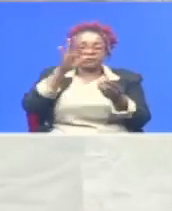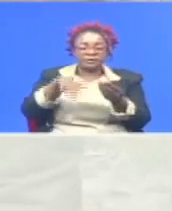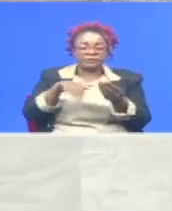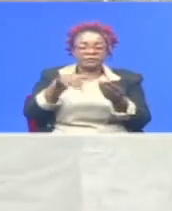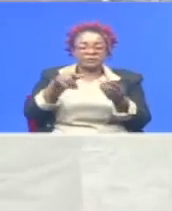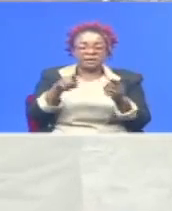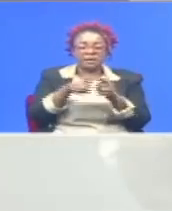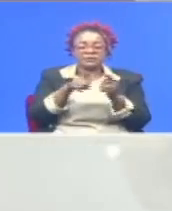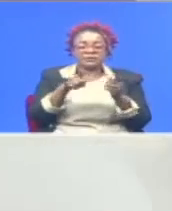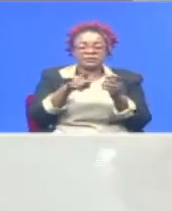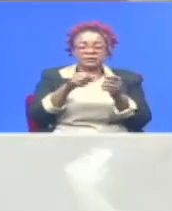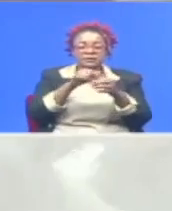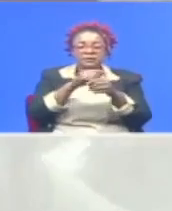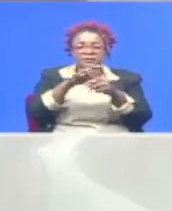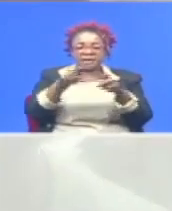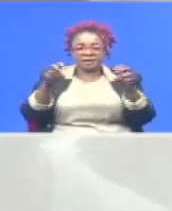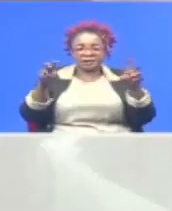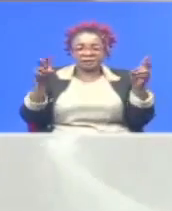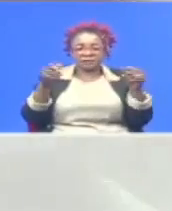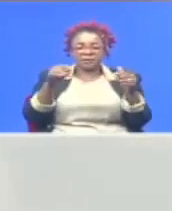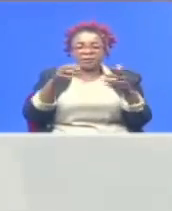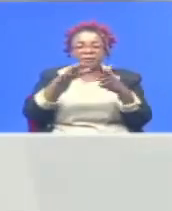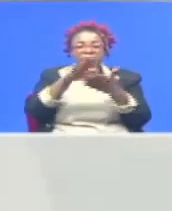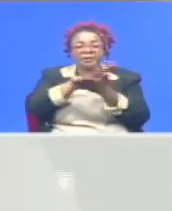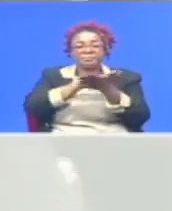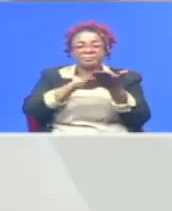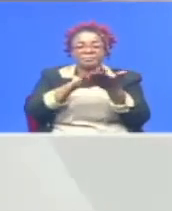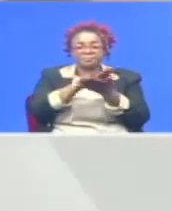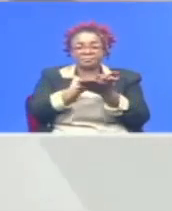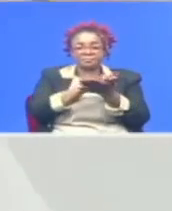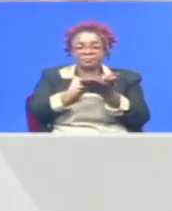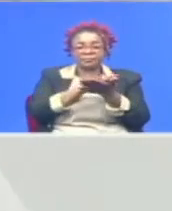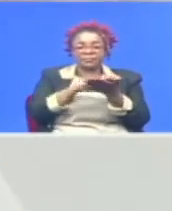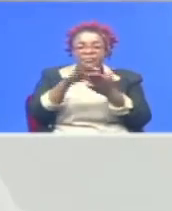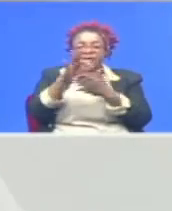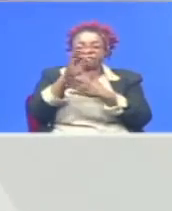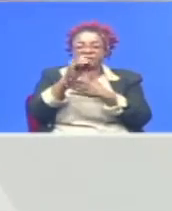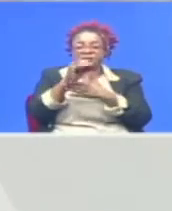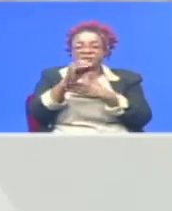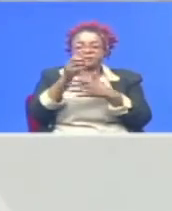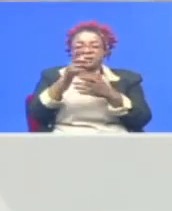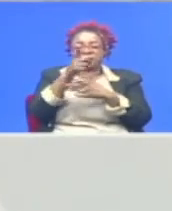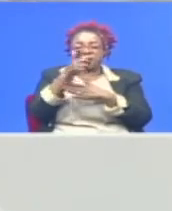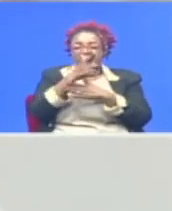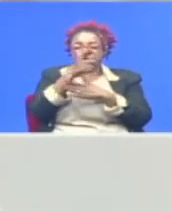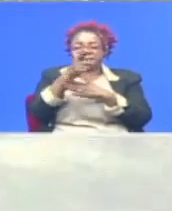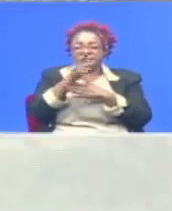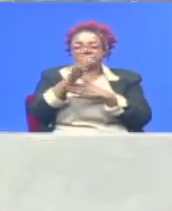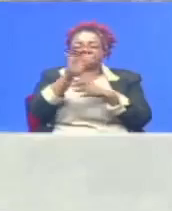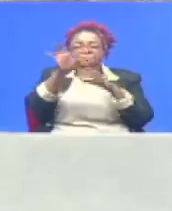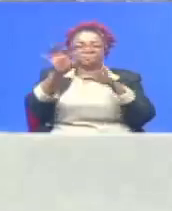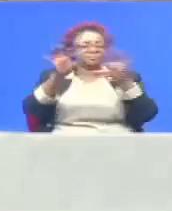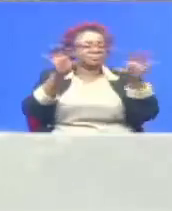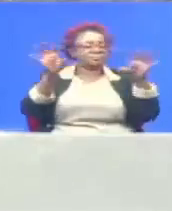animals digitally, with at least 30 cameras mounted in different areas.